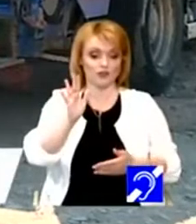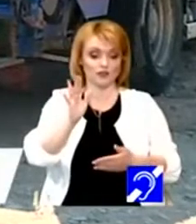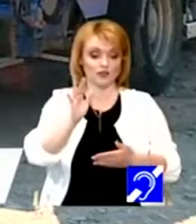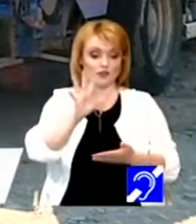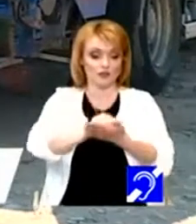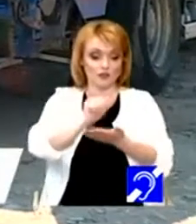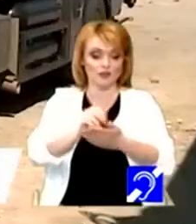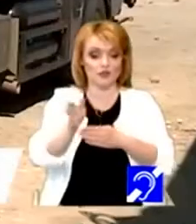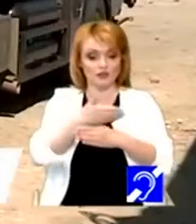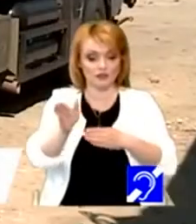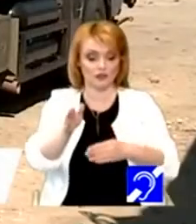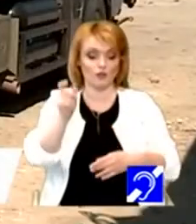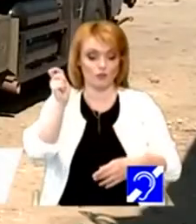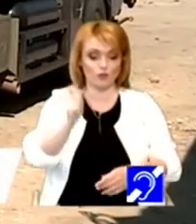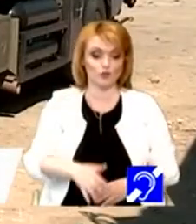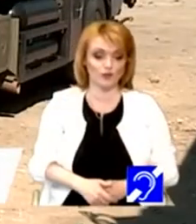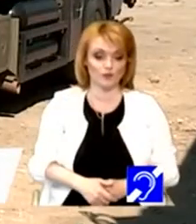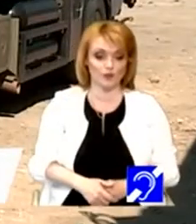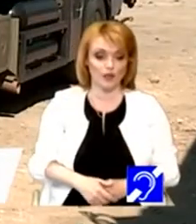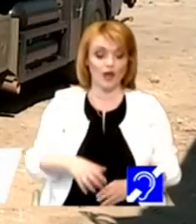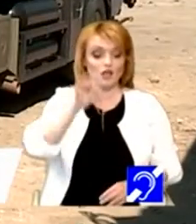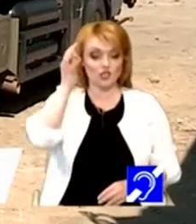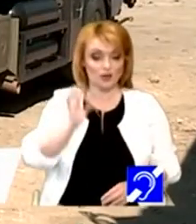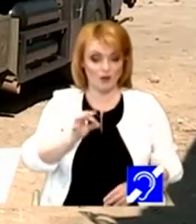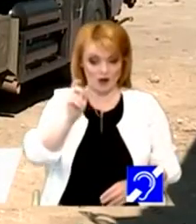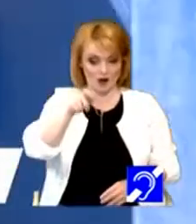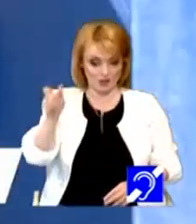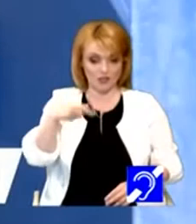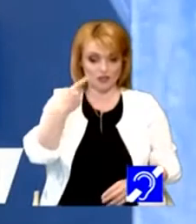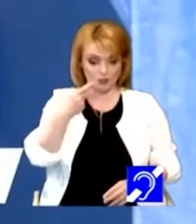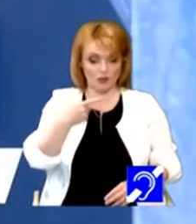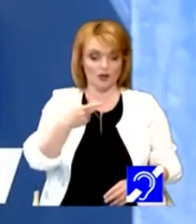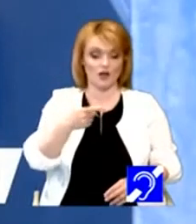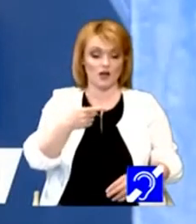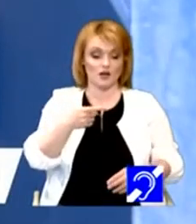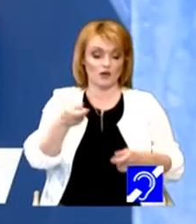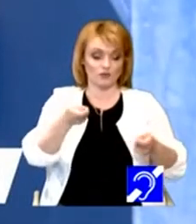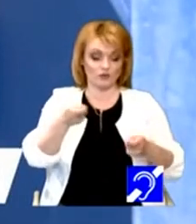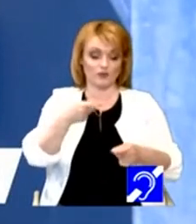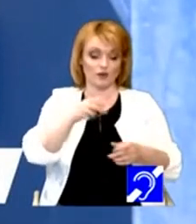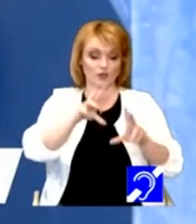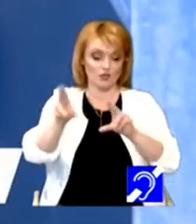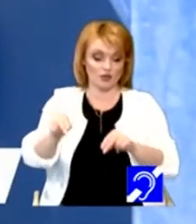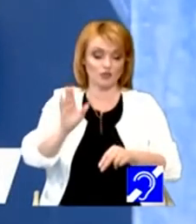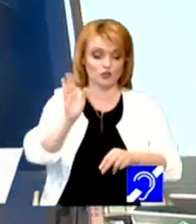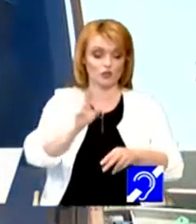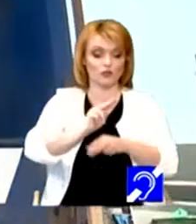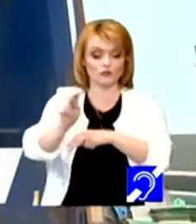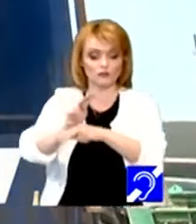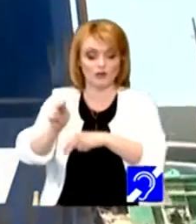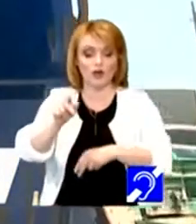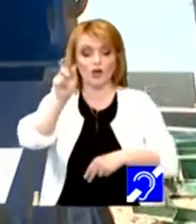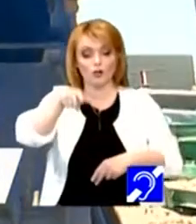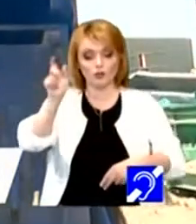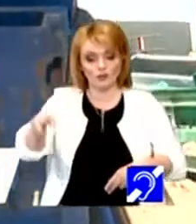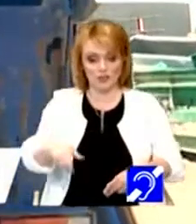topics of the project. Investitorii spun că mai multe persoane vor fi instruite pentru ca ulterior să poată presta servicii de salubritate în